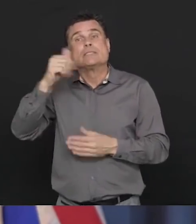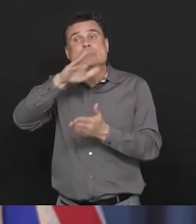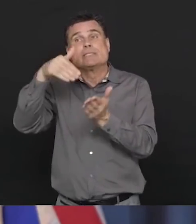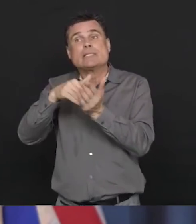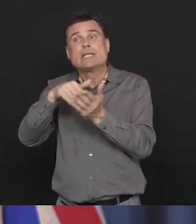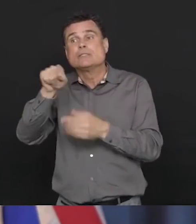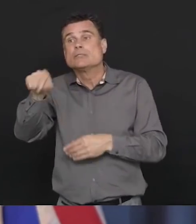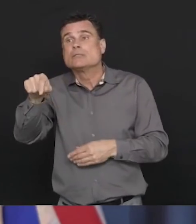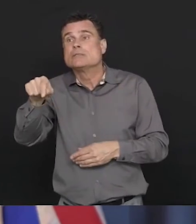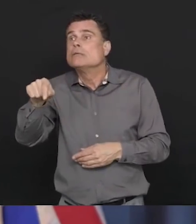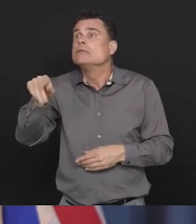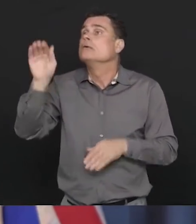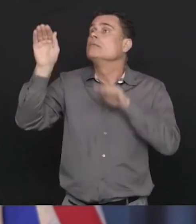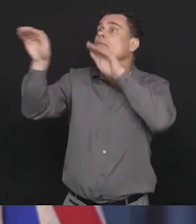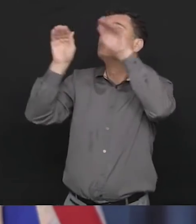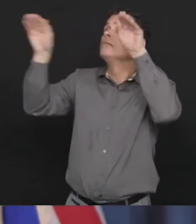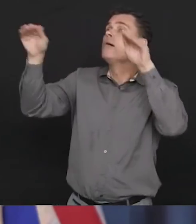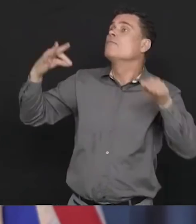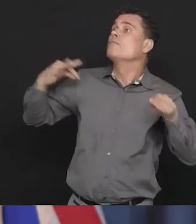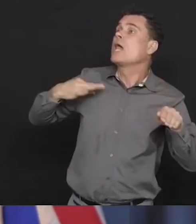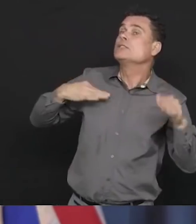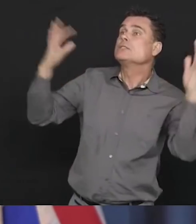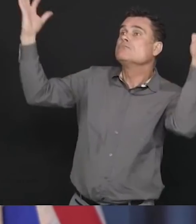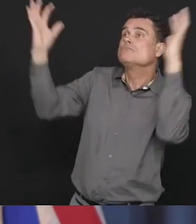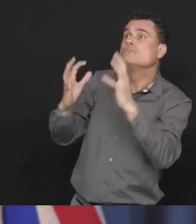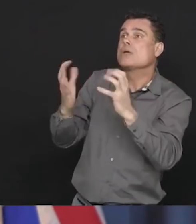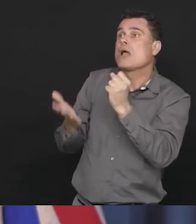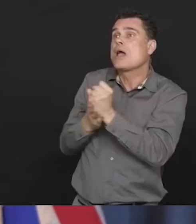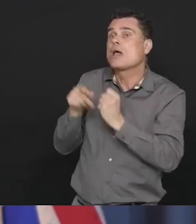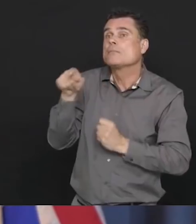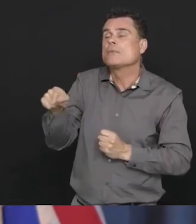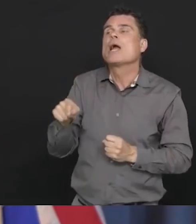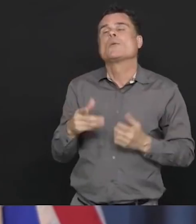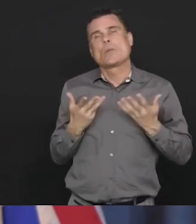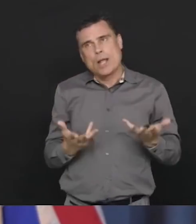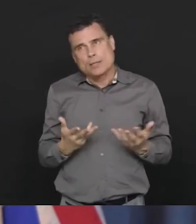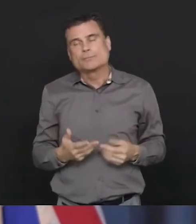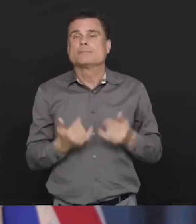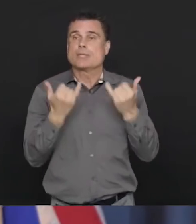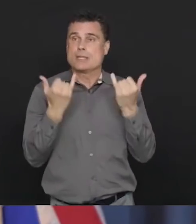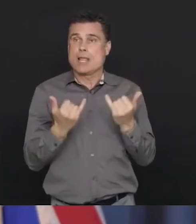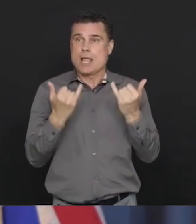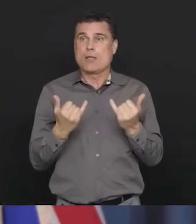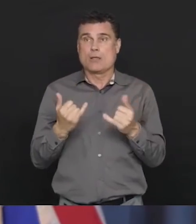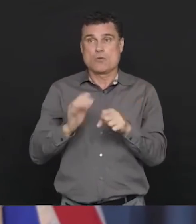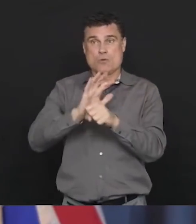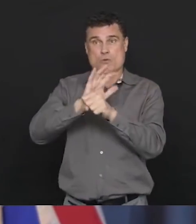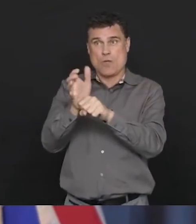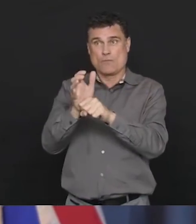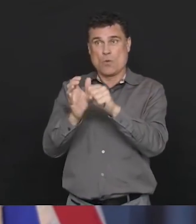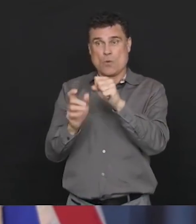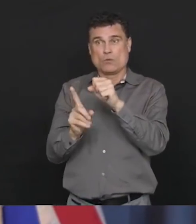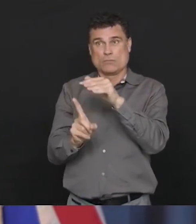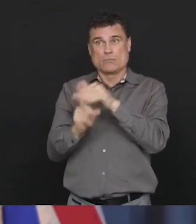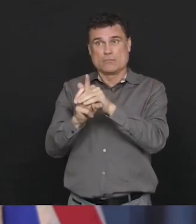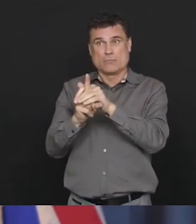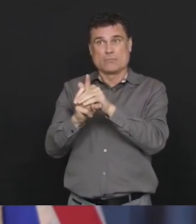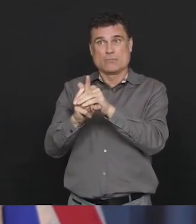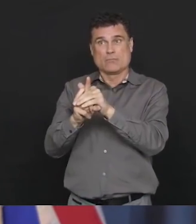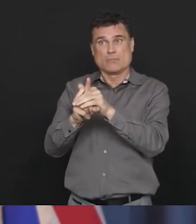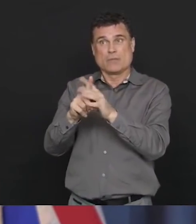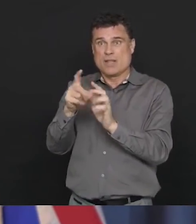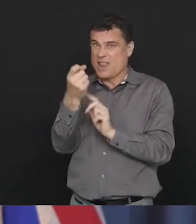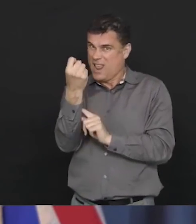that we have facilities where we have outbreaks. That's a very challenging time because we make sure that we